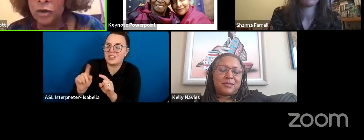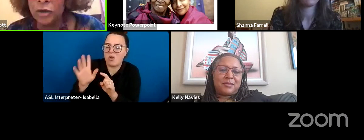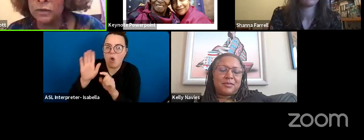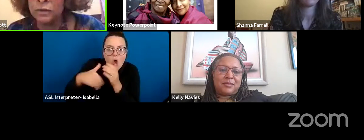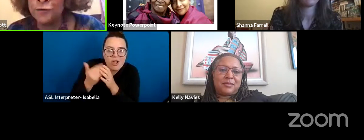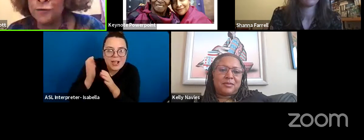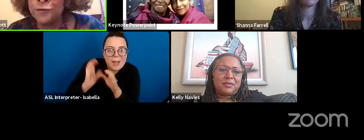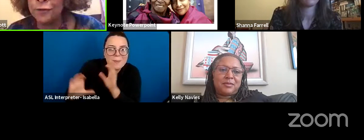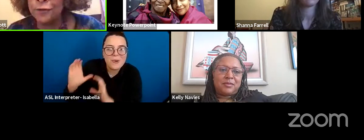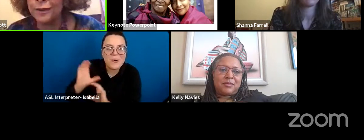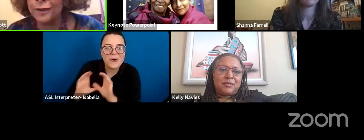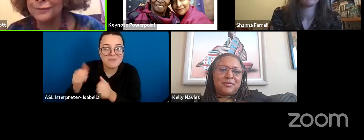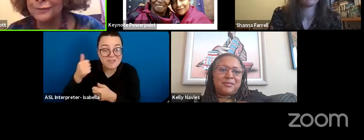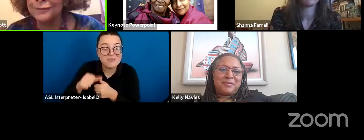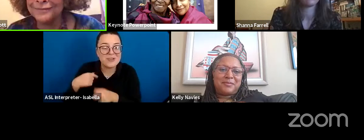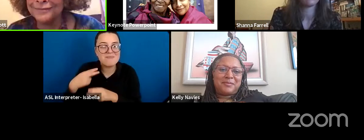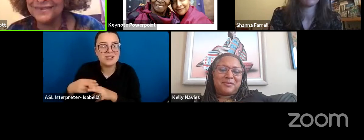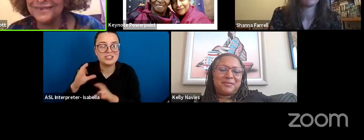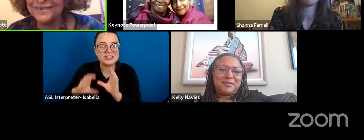alchemical. I used that earlier.